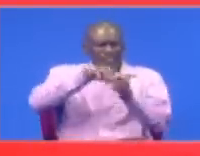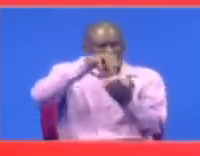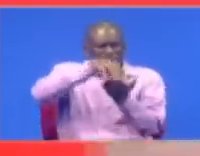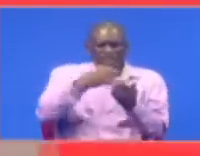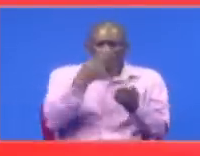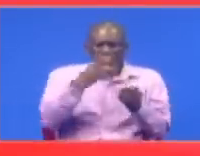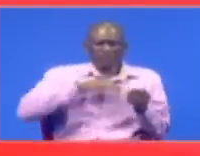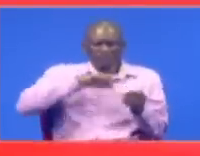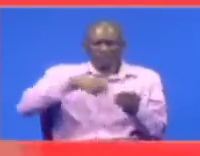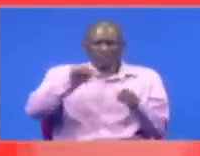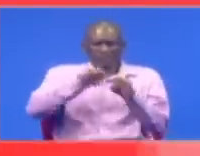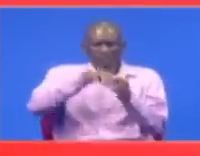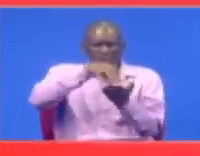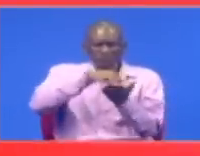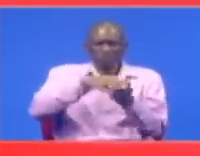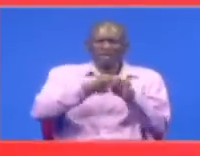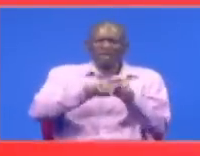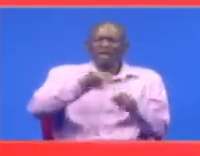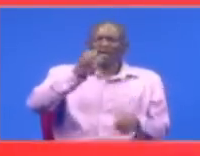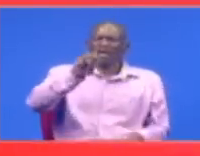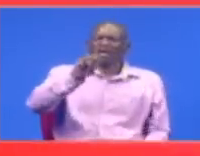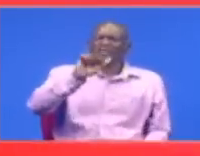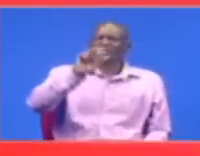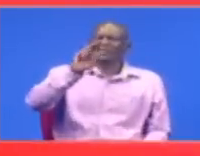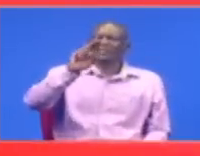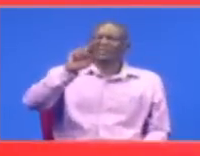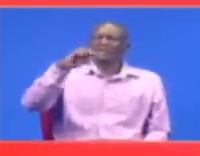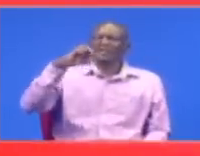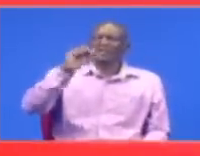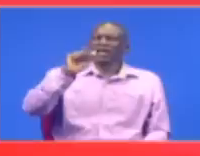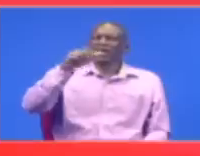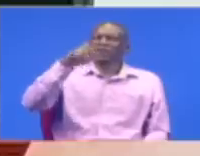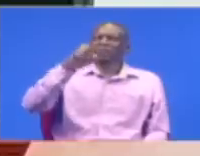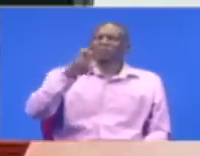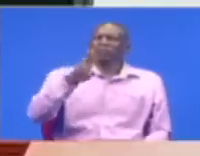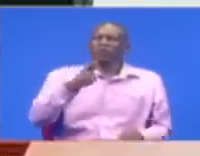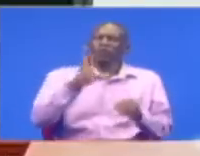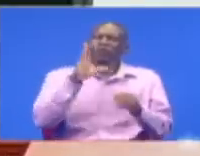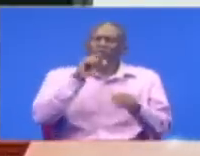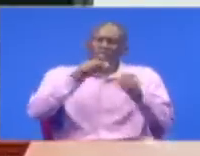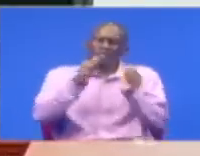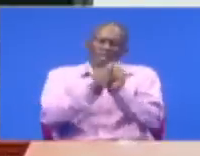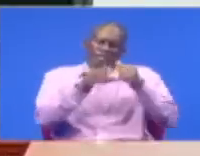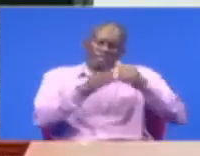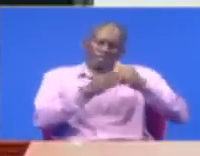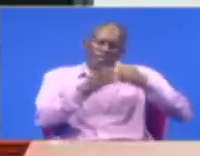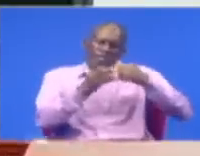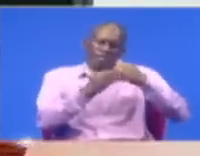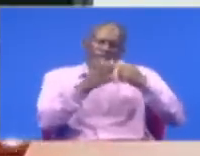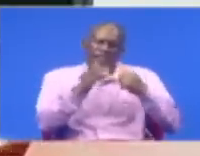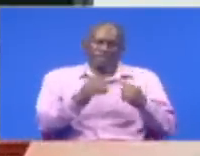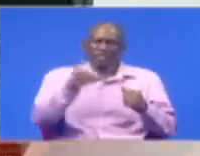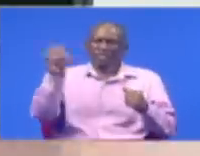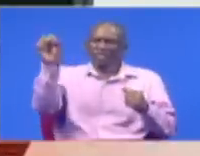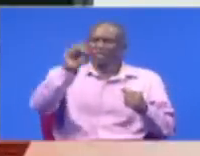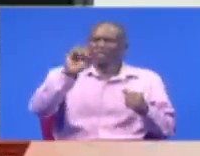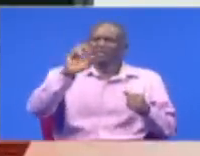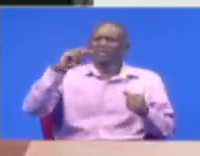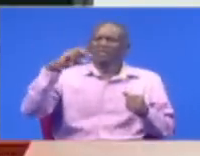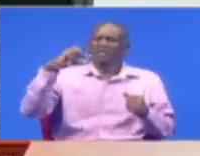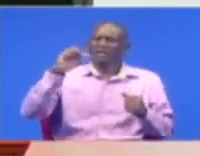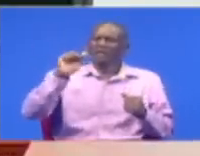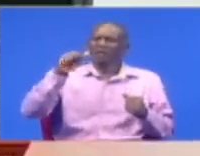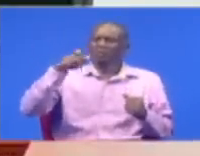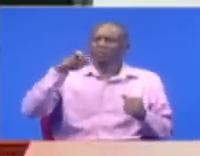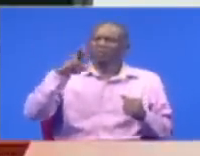position as Singapore was in 1980. Singapore had a huge backlog of